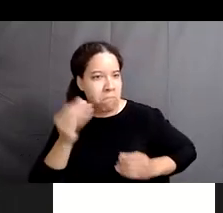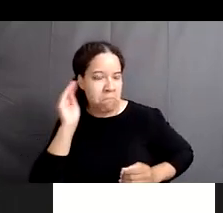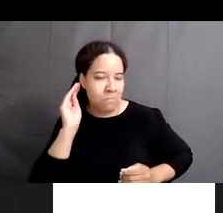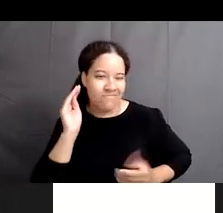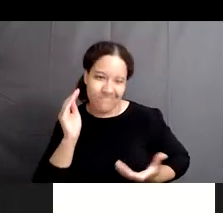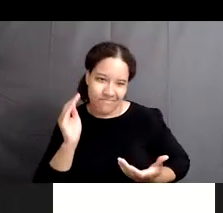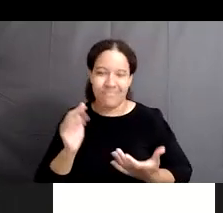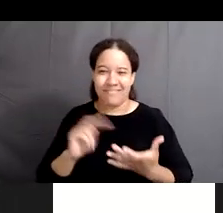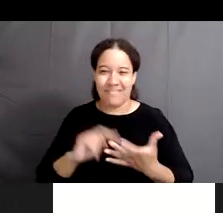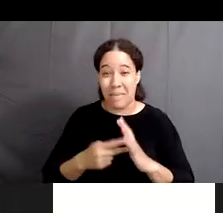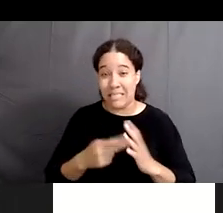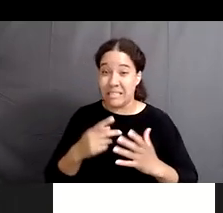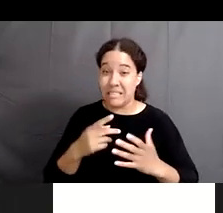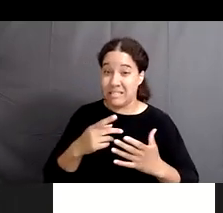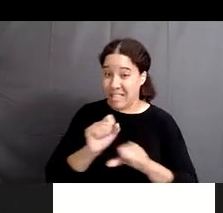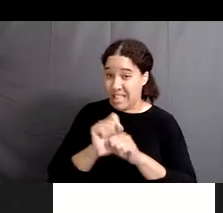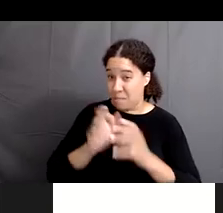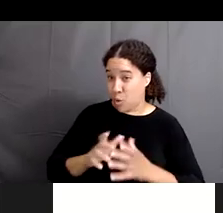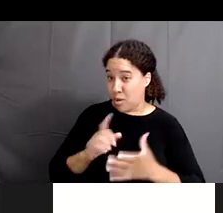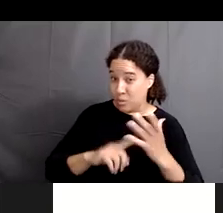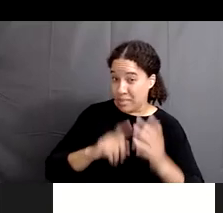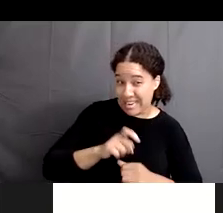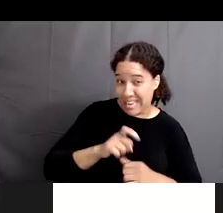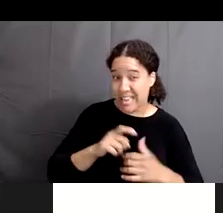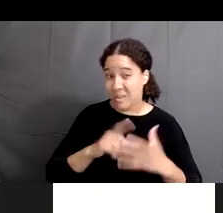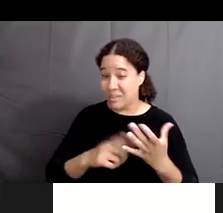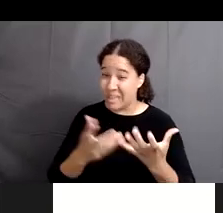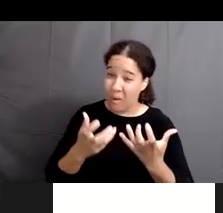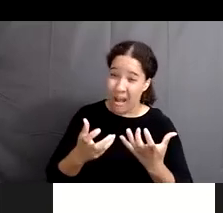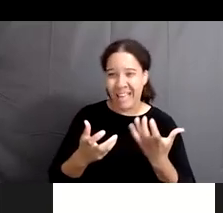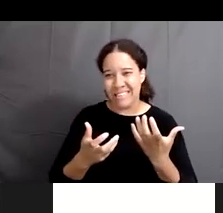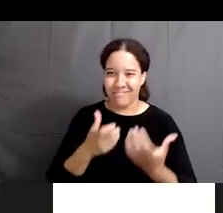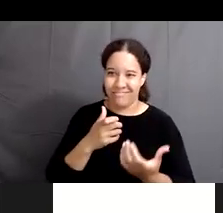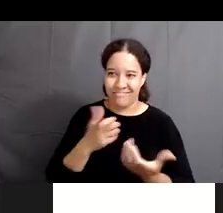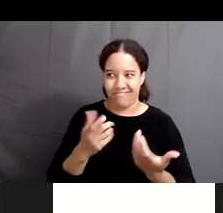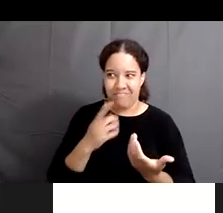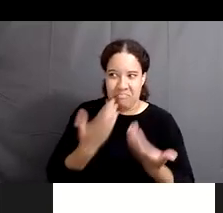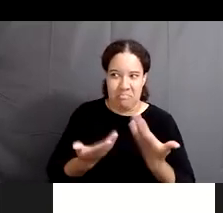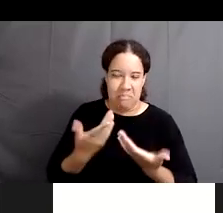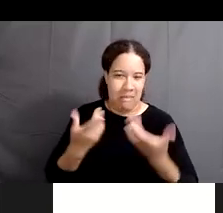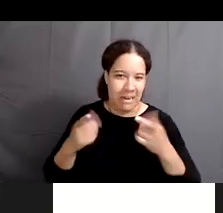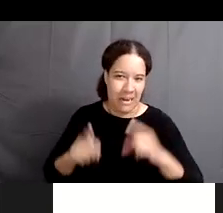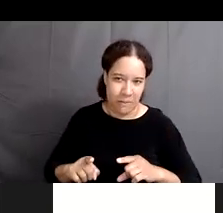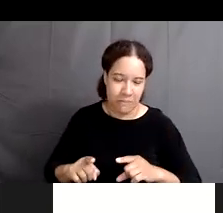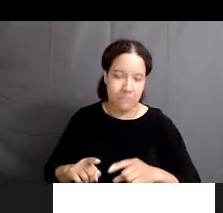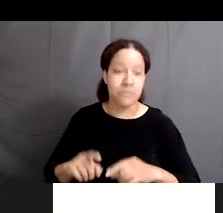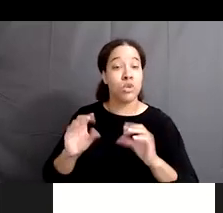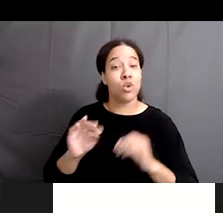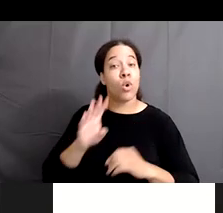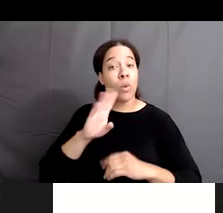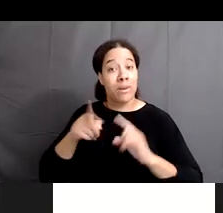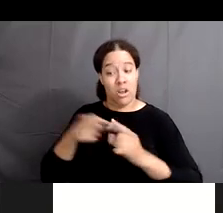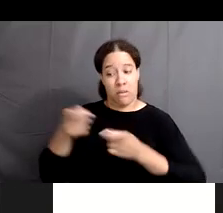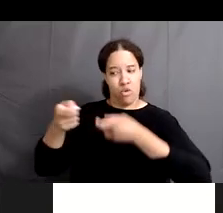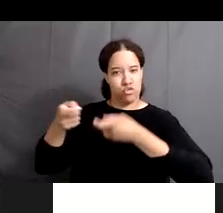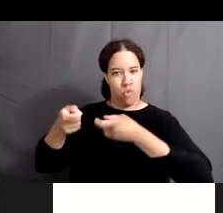need or what we want will translate into action in that business. So when we're talking about who is controlling the enterprise and who is making